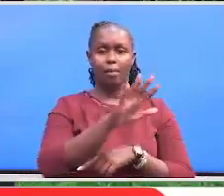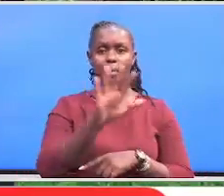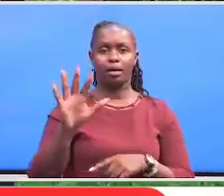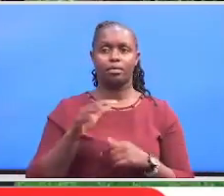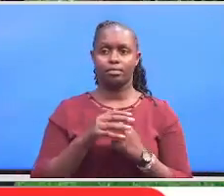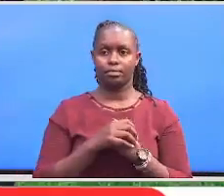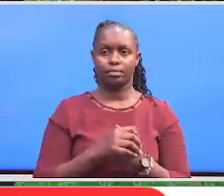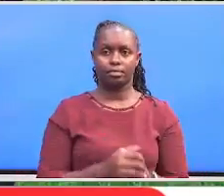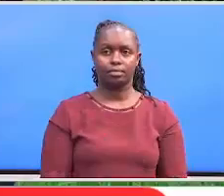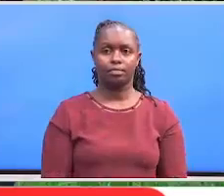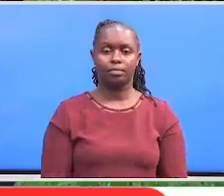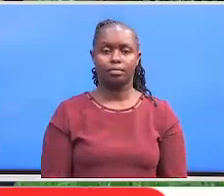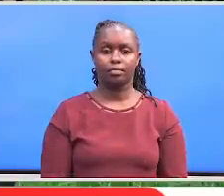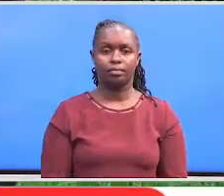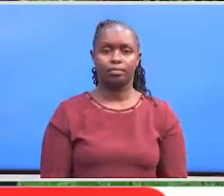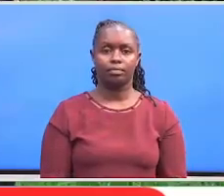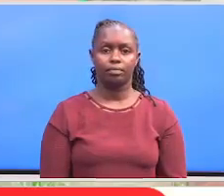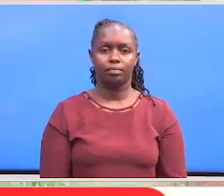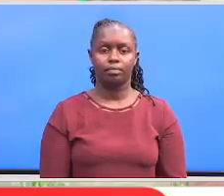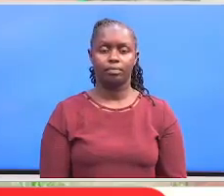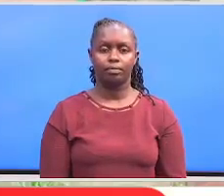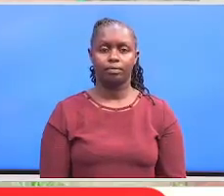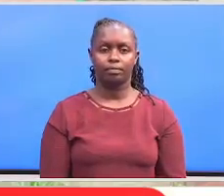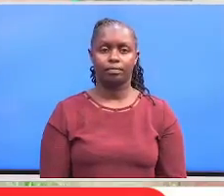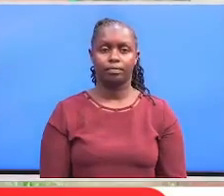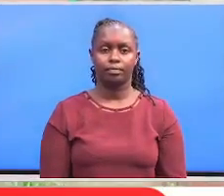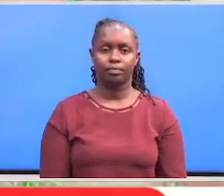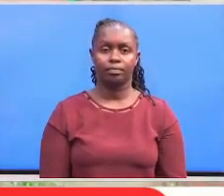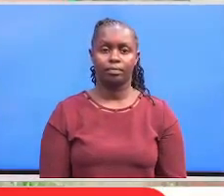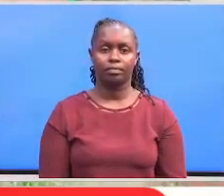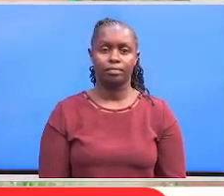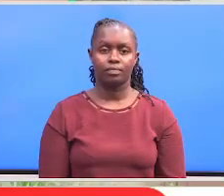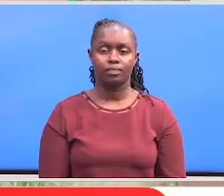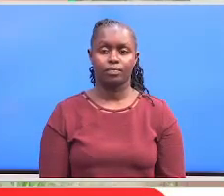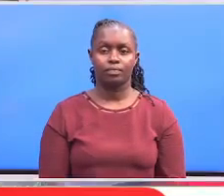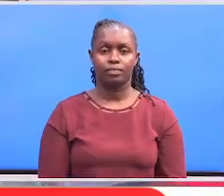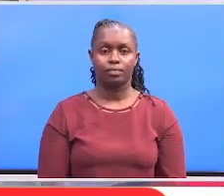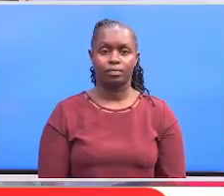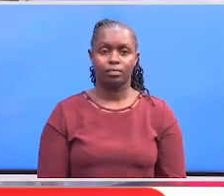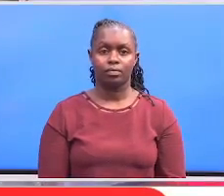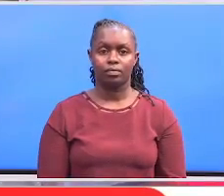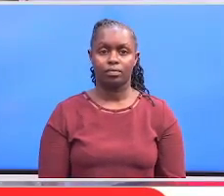family with young goals. Chichi Josephine, TV47.